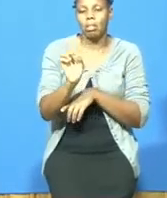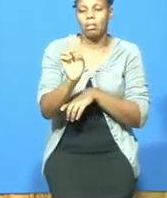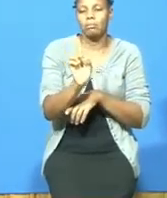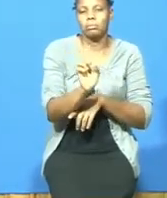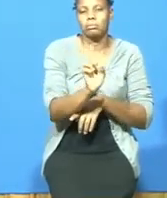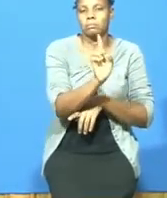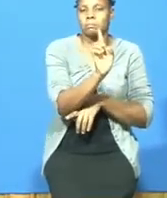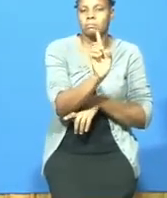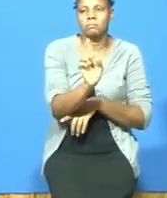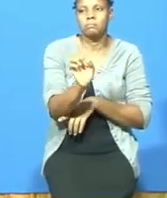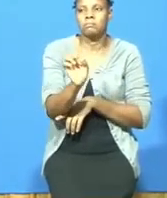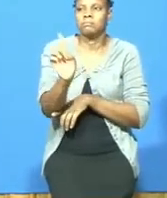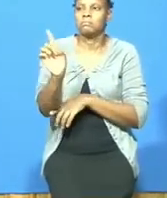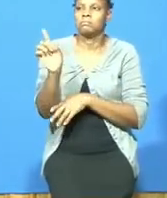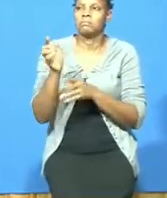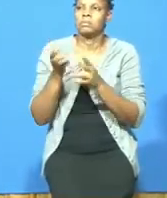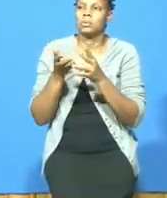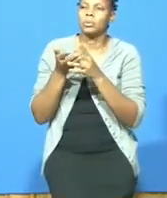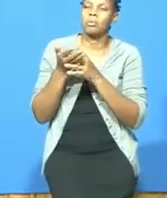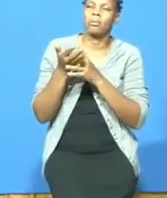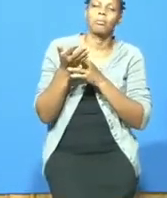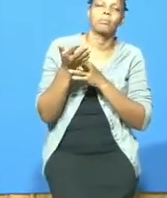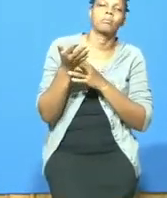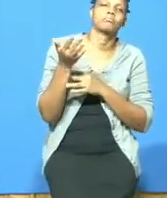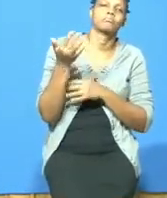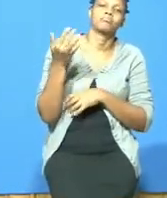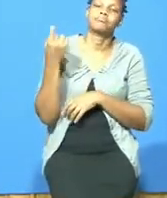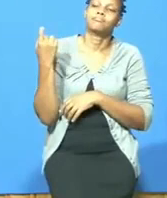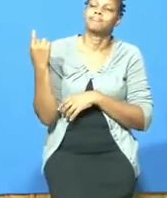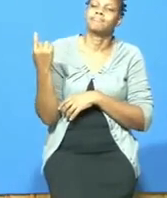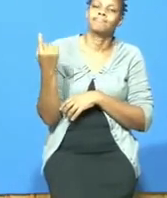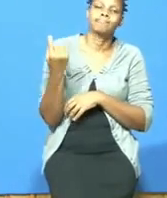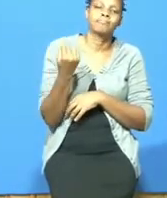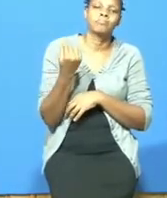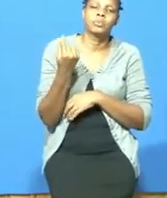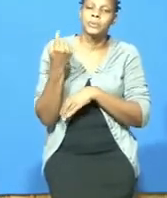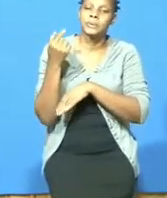on through the long, lonely